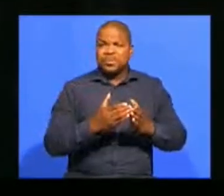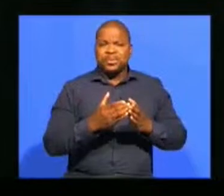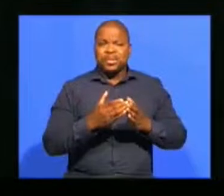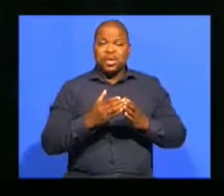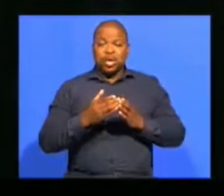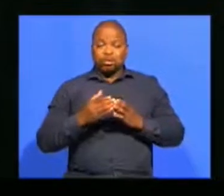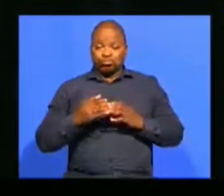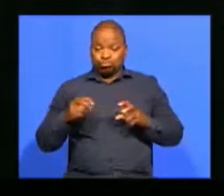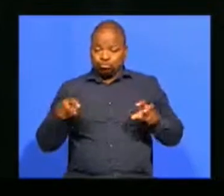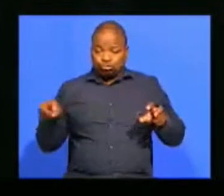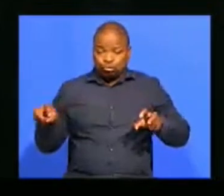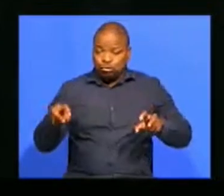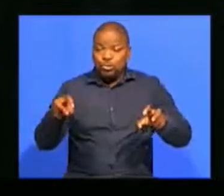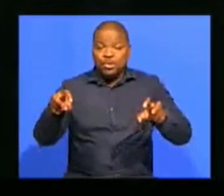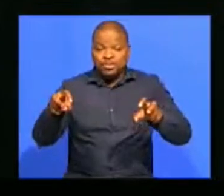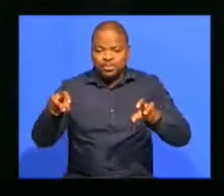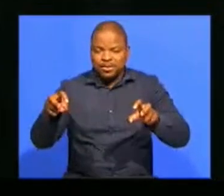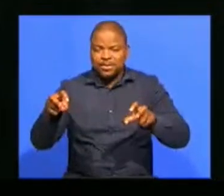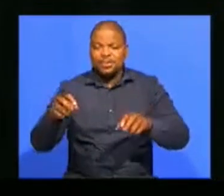tourism,